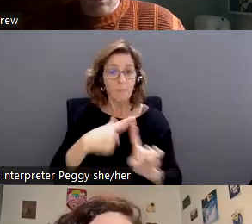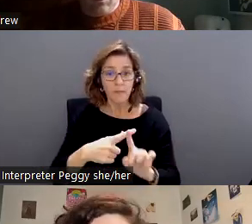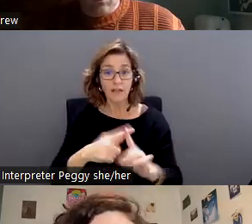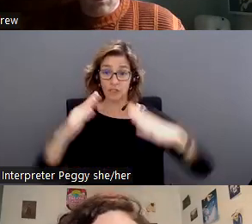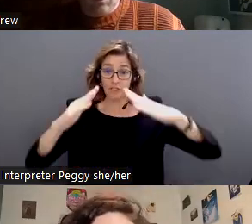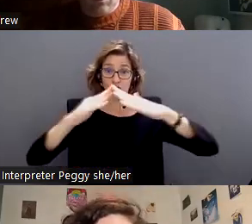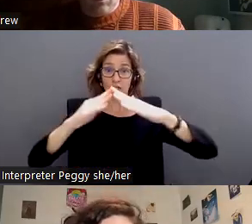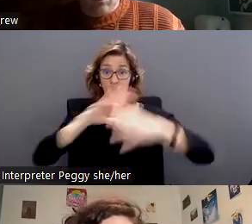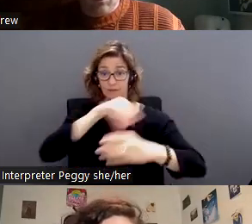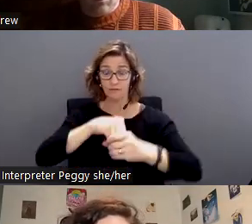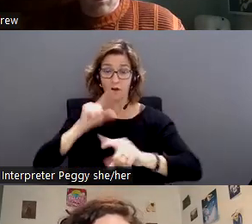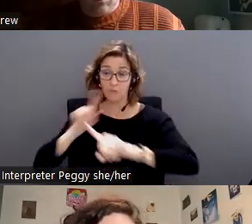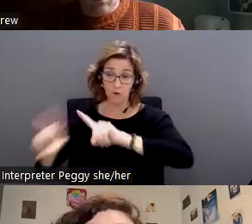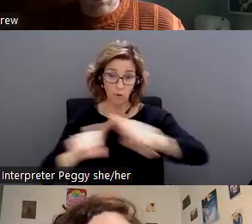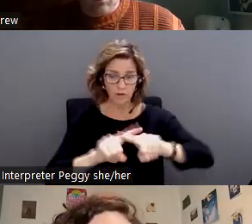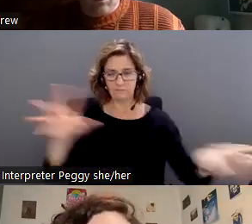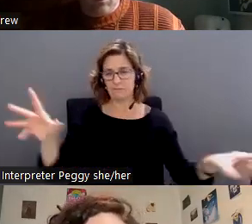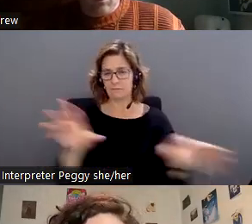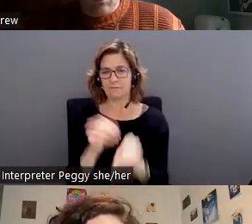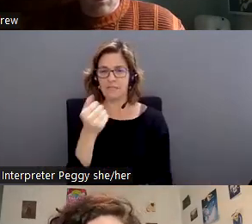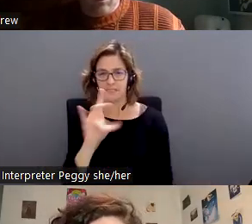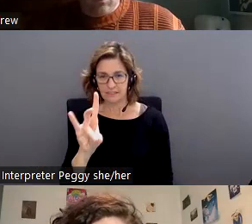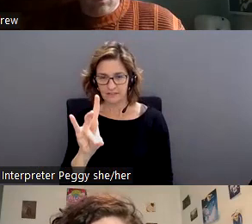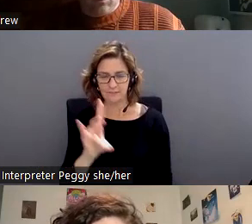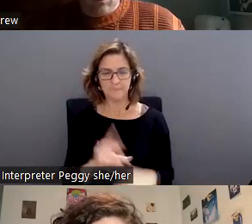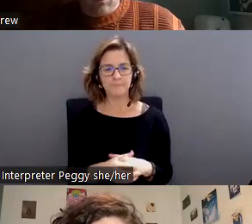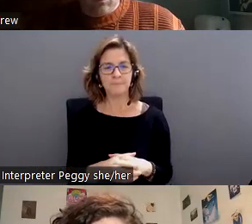In that, you know, the outcomes from that